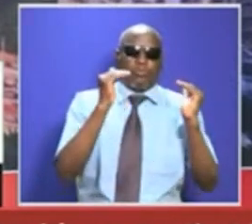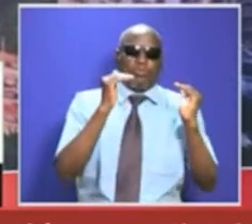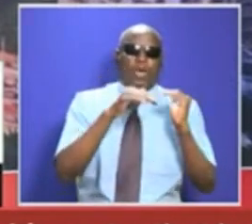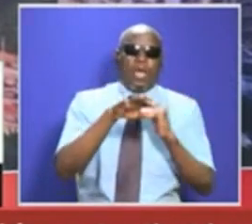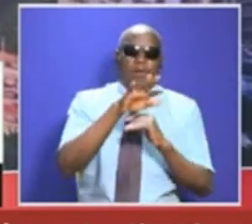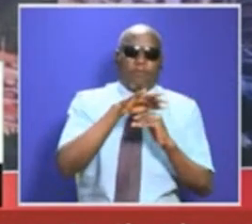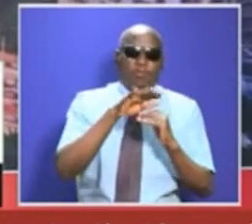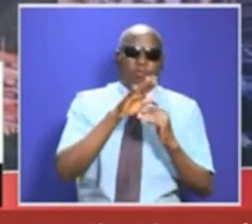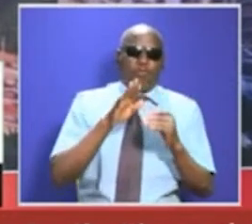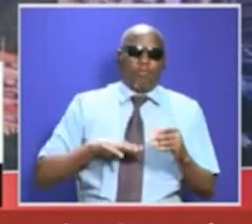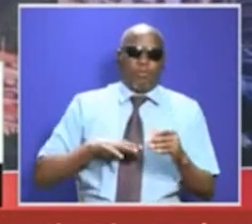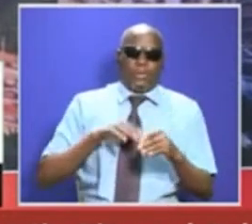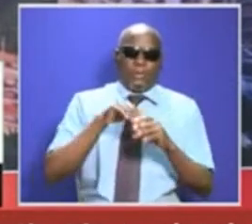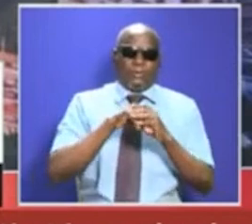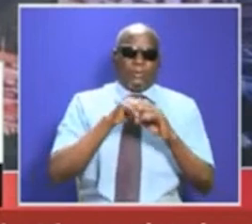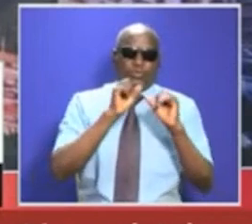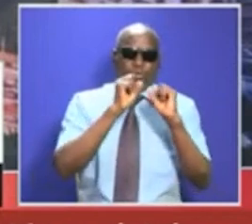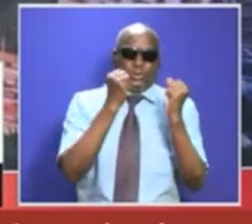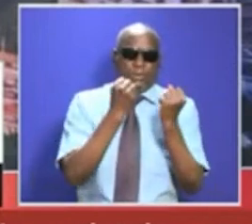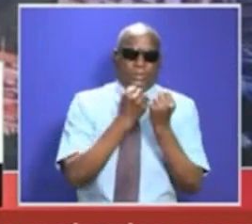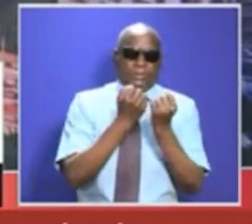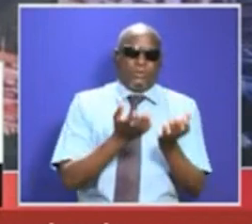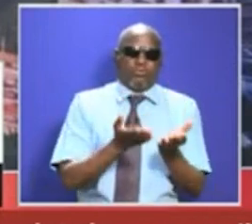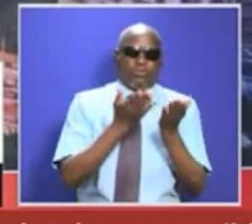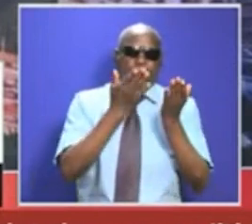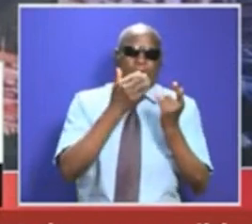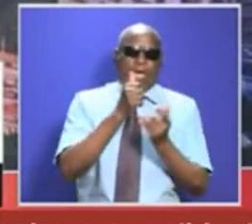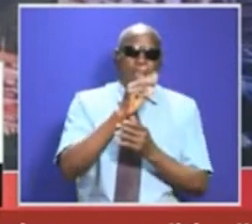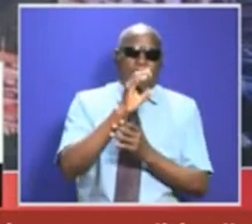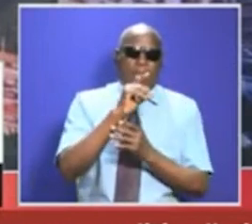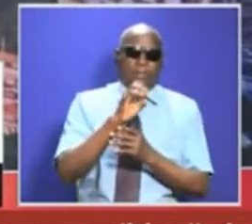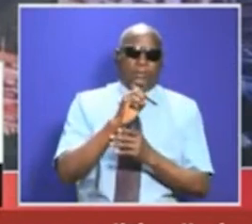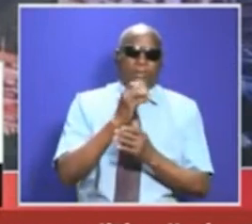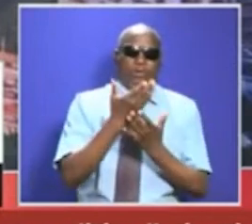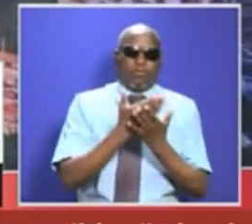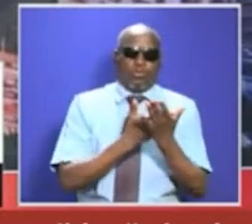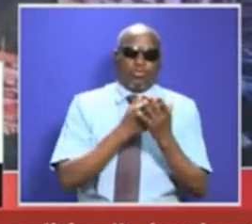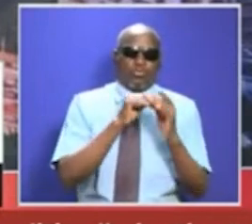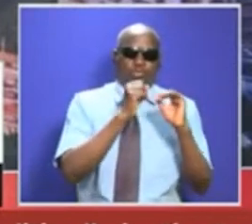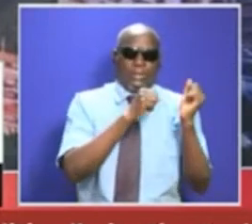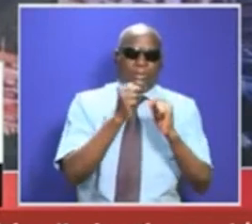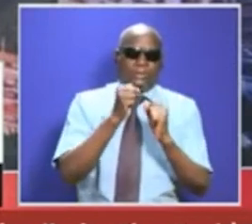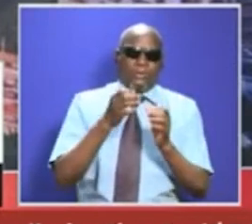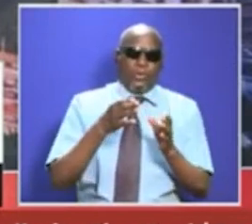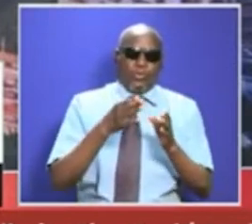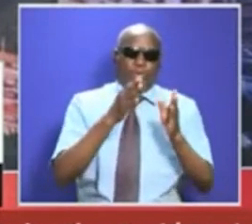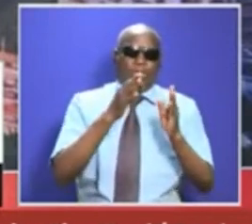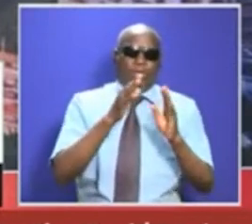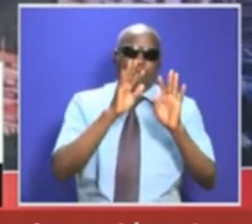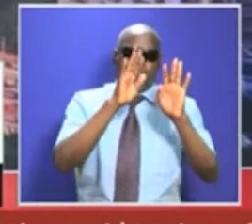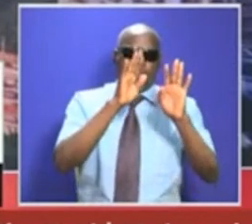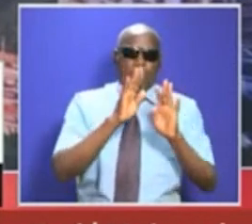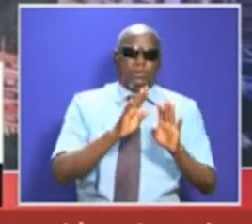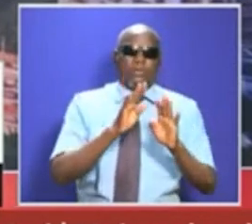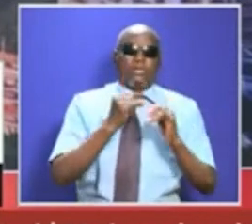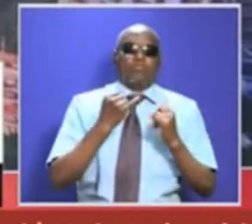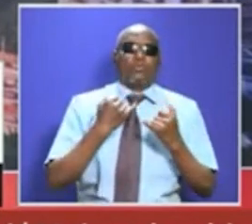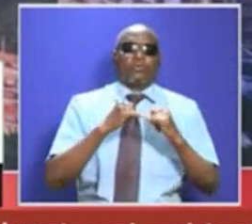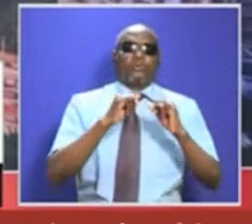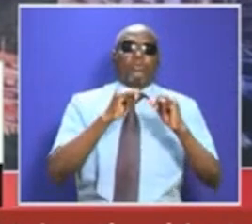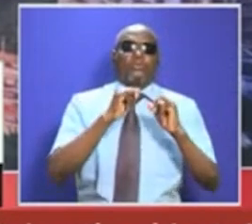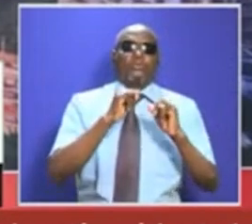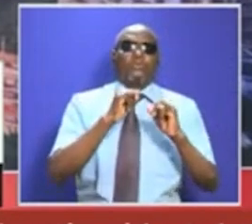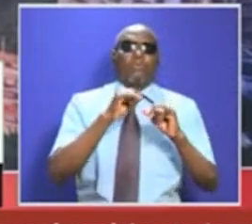for women in society. And as Alice Diana now reports, the strategic direction is pivotal to the implementation of